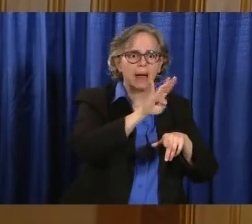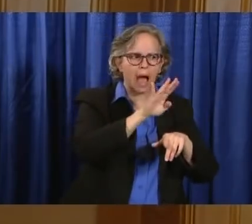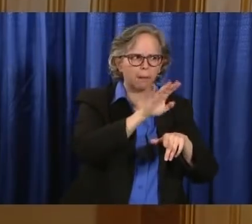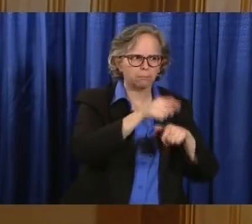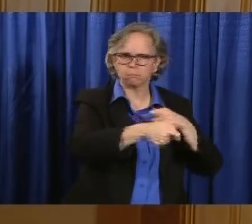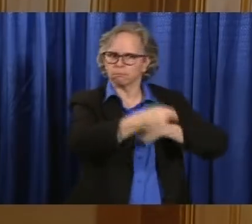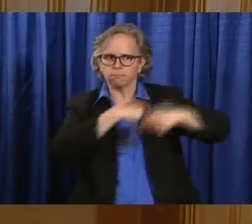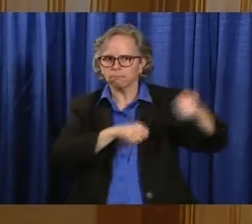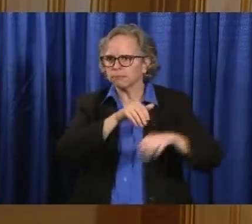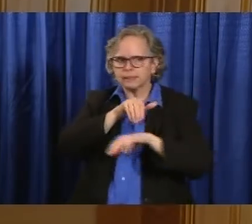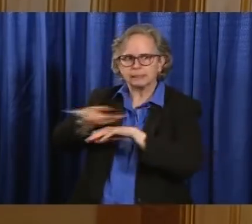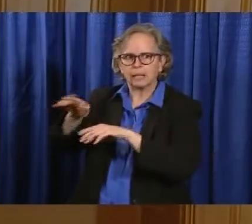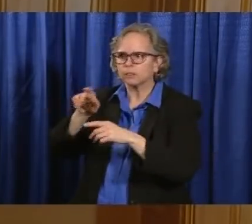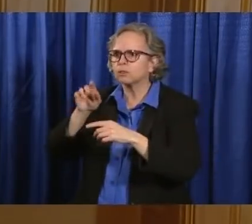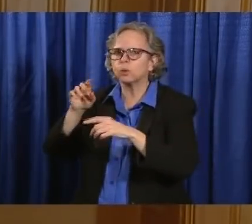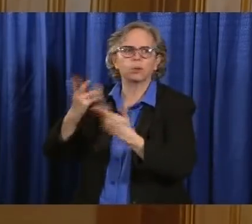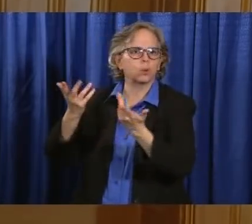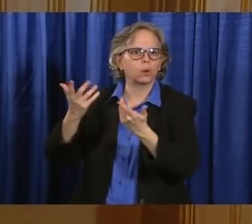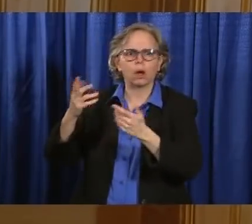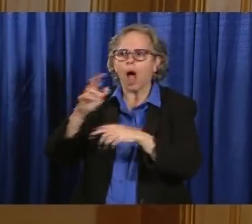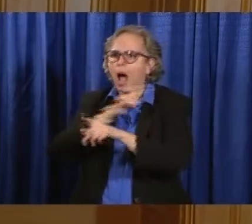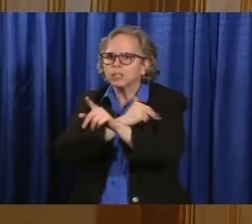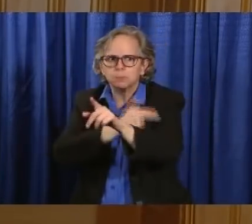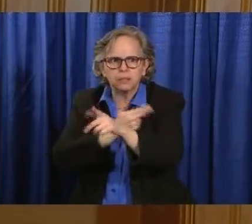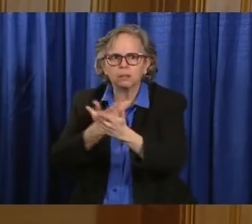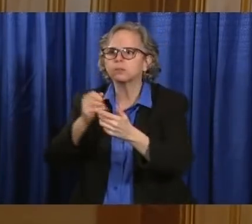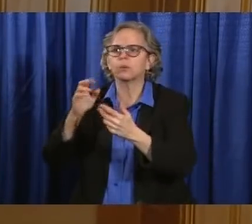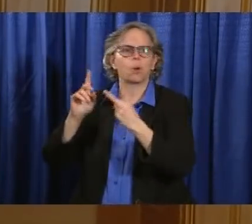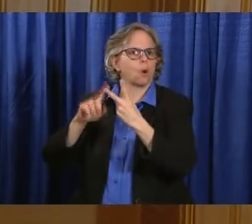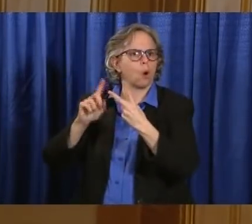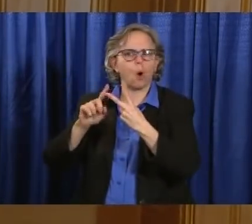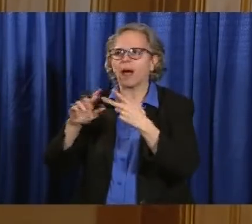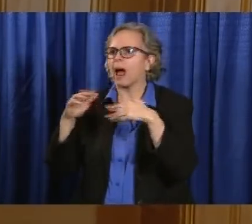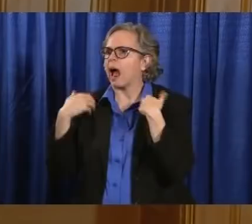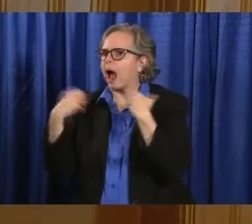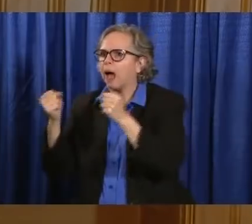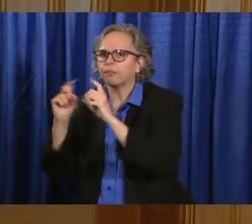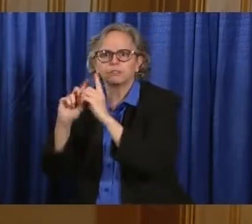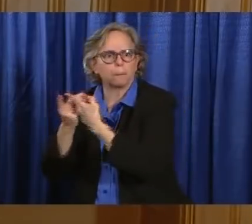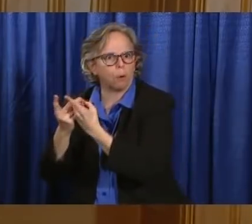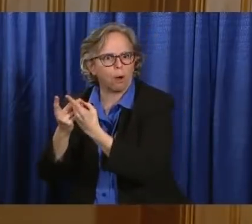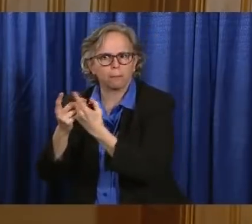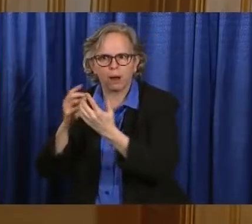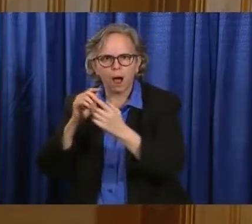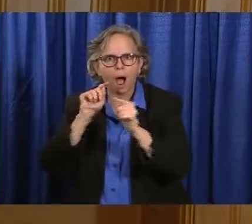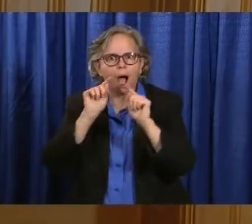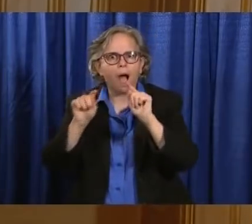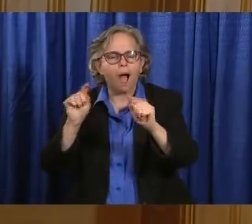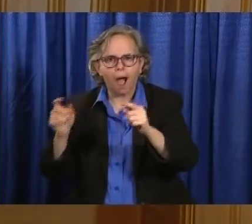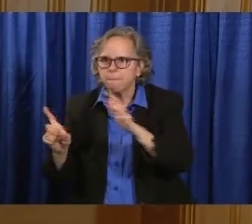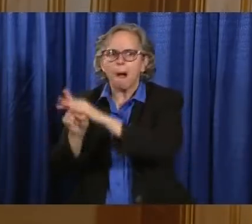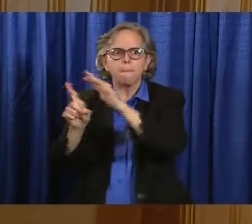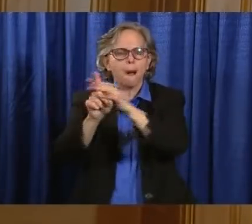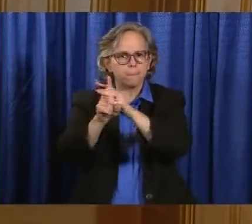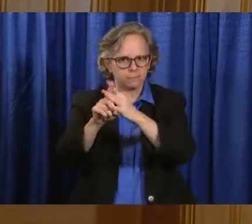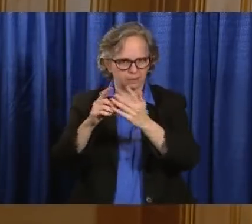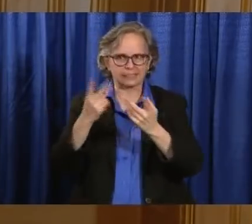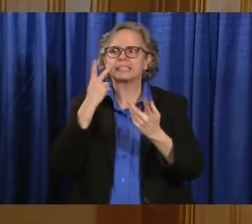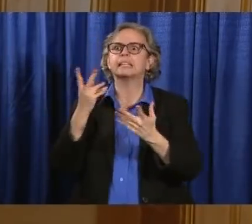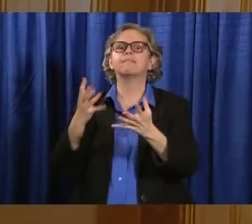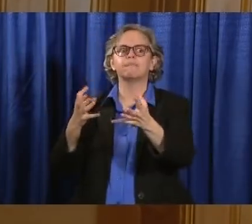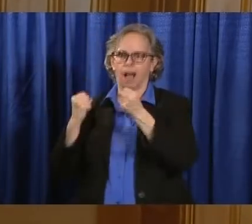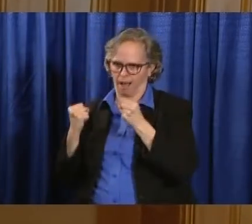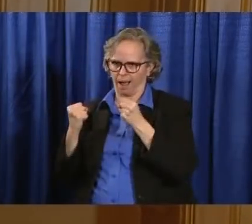vendors, outside labs that were taking 5 and 6 days to get back, they've now switched over. Not